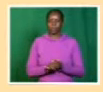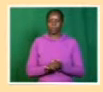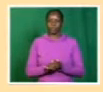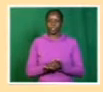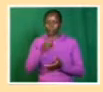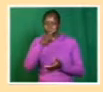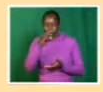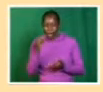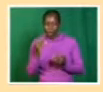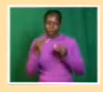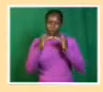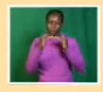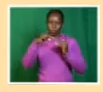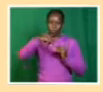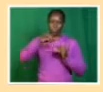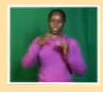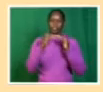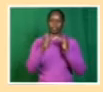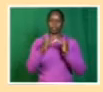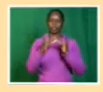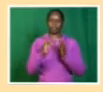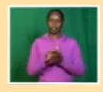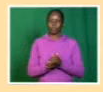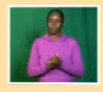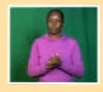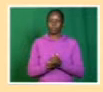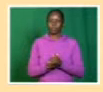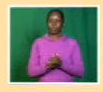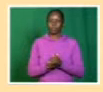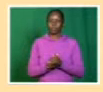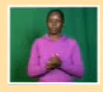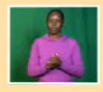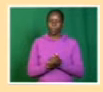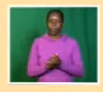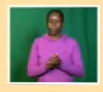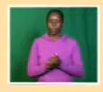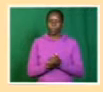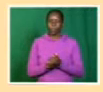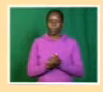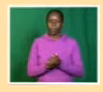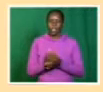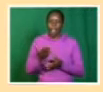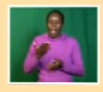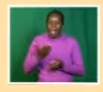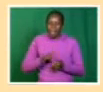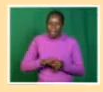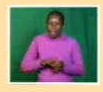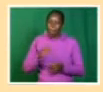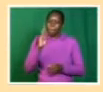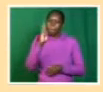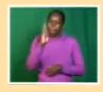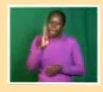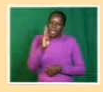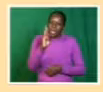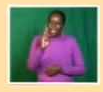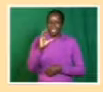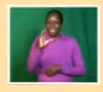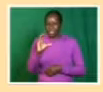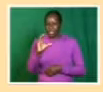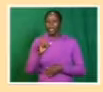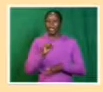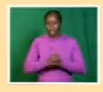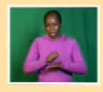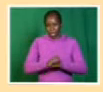called quadratic. Otherwise, please also notice that b and the c can be